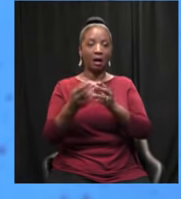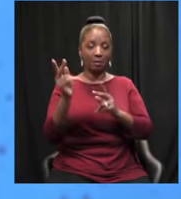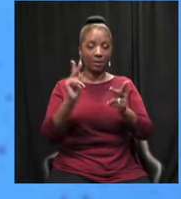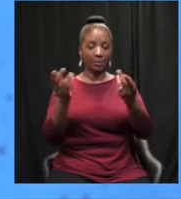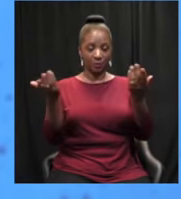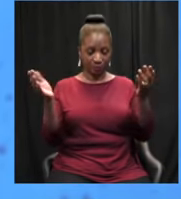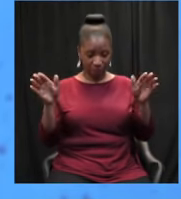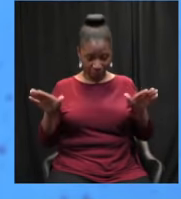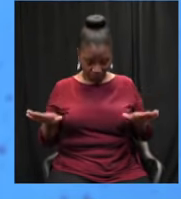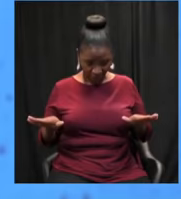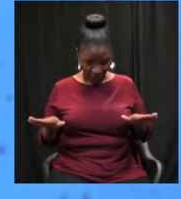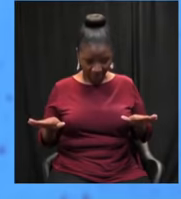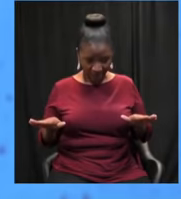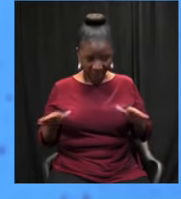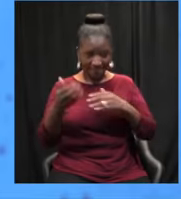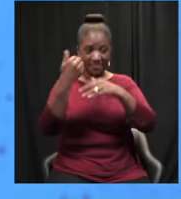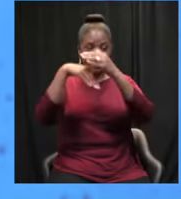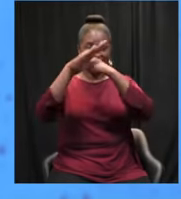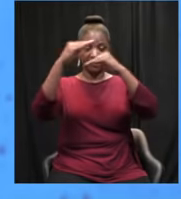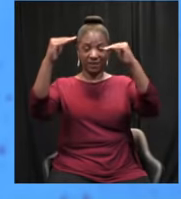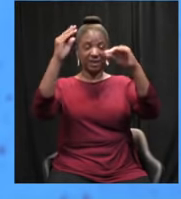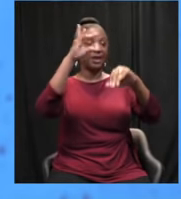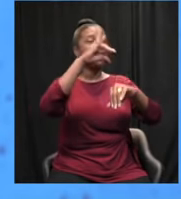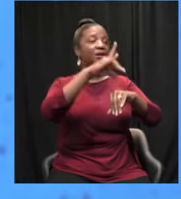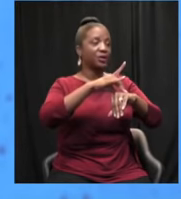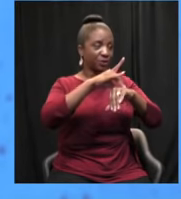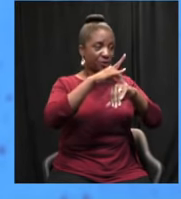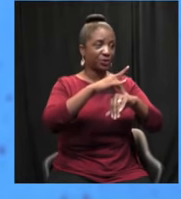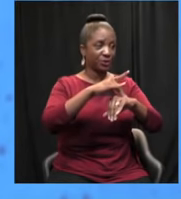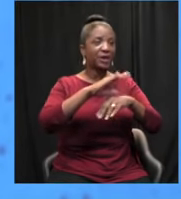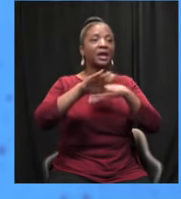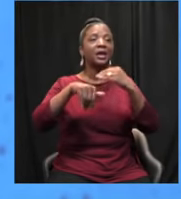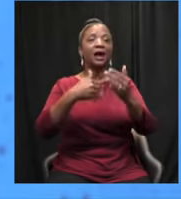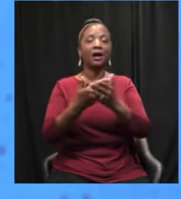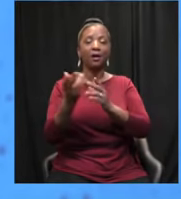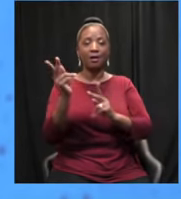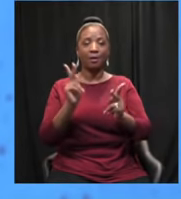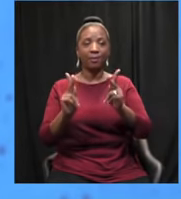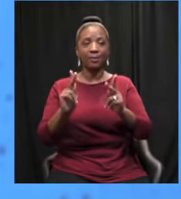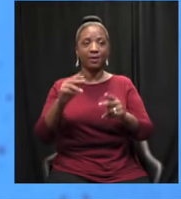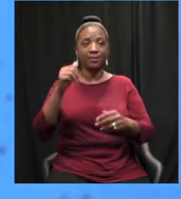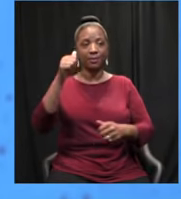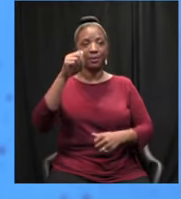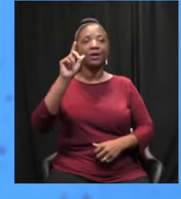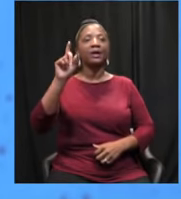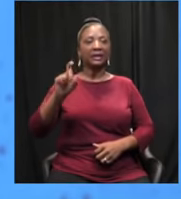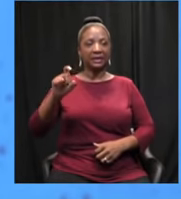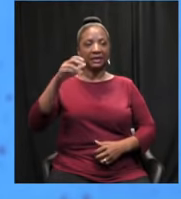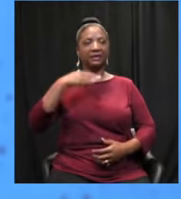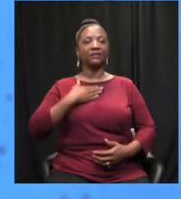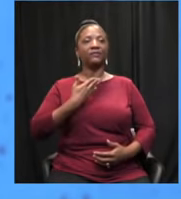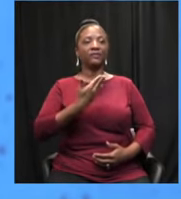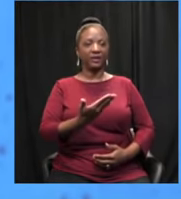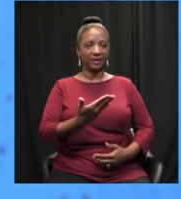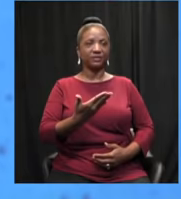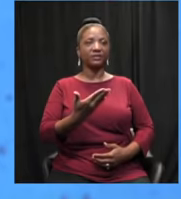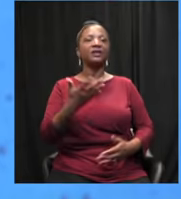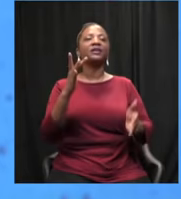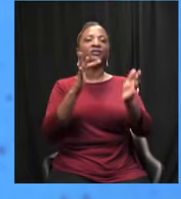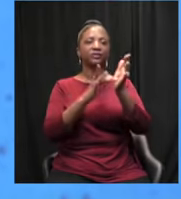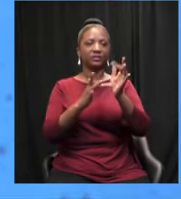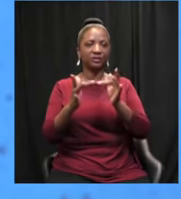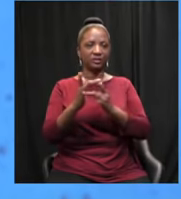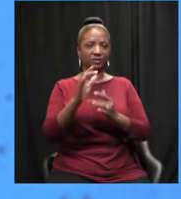and on earth and under the earth, and every tongue shall confess that Jesus Christ is